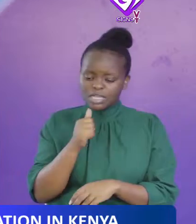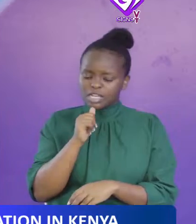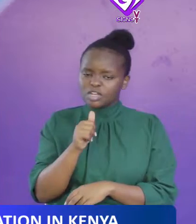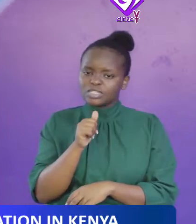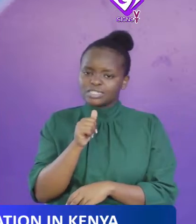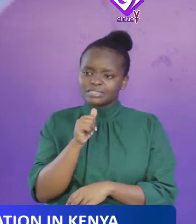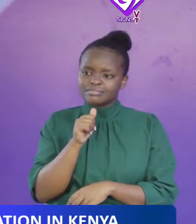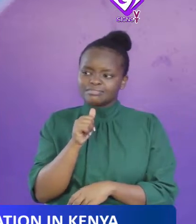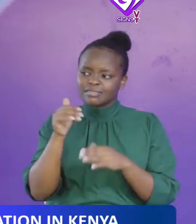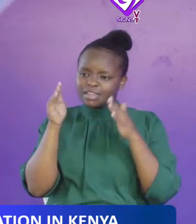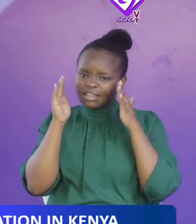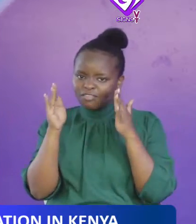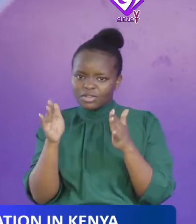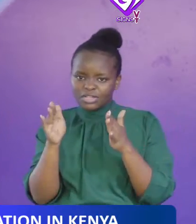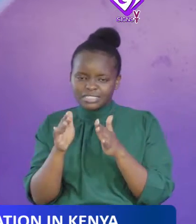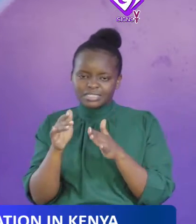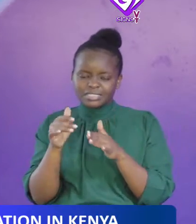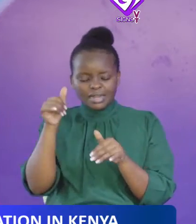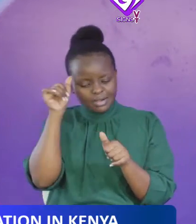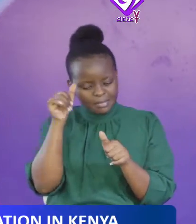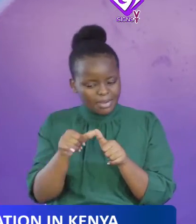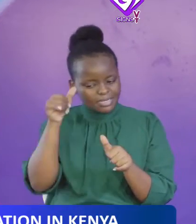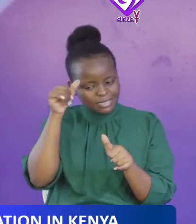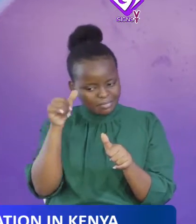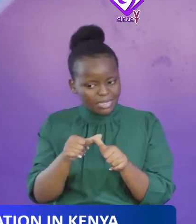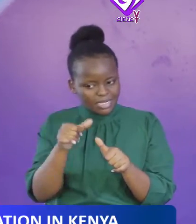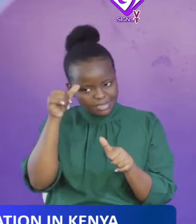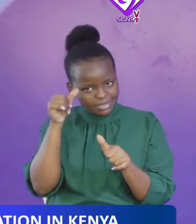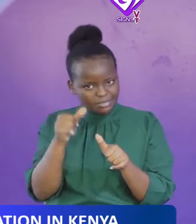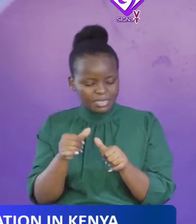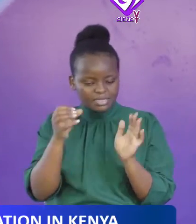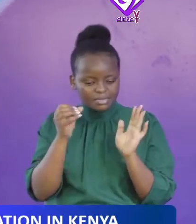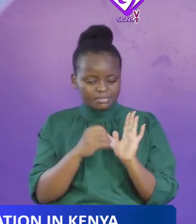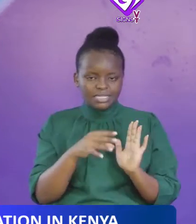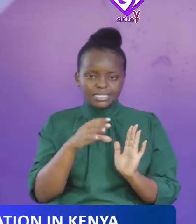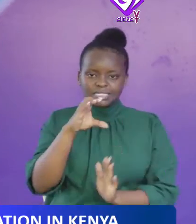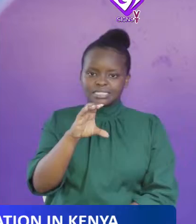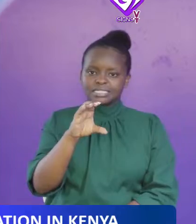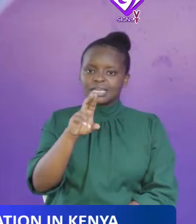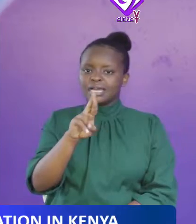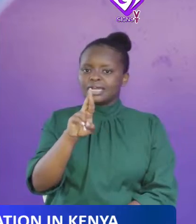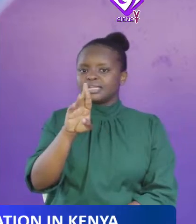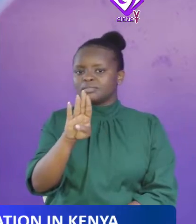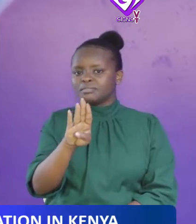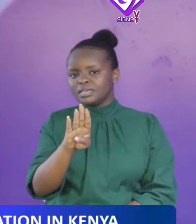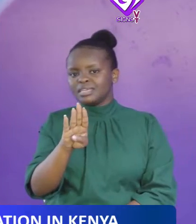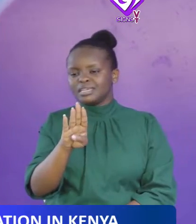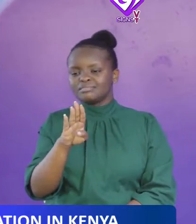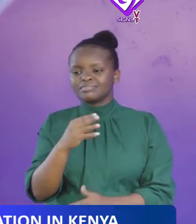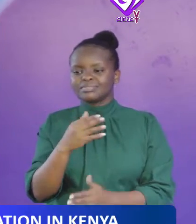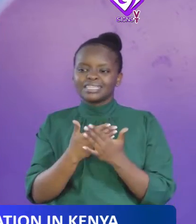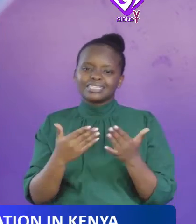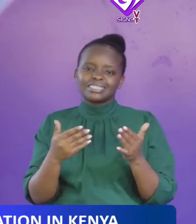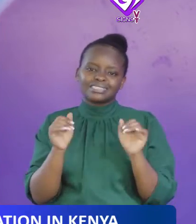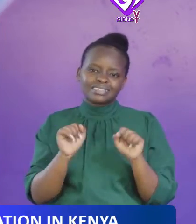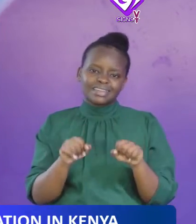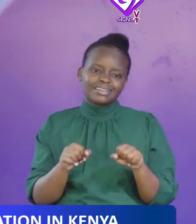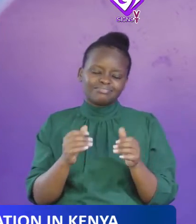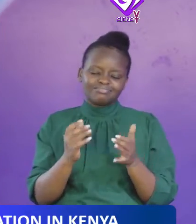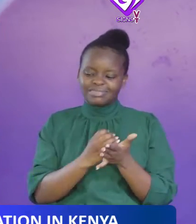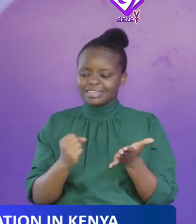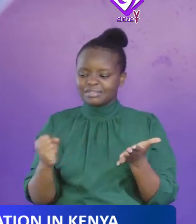priority. You have to be reminded. You're even placed in the CRB. Those are things we may need to